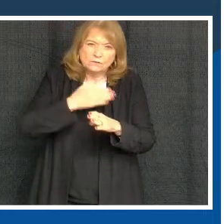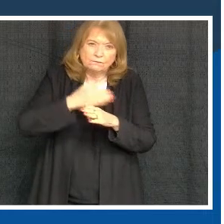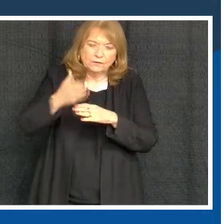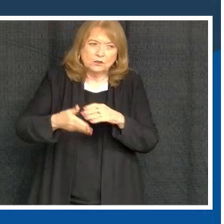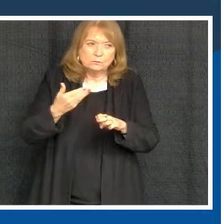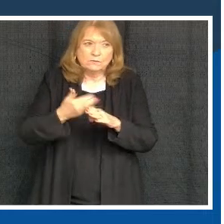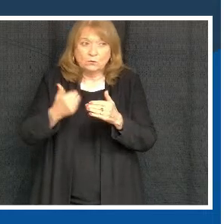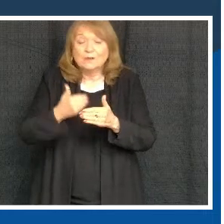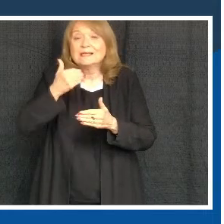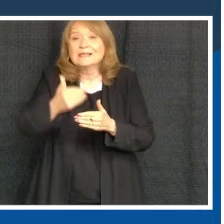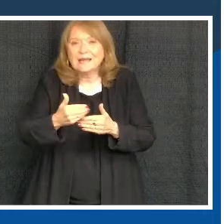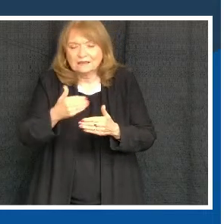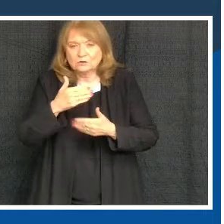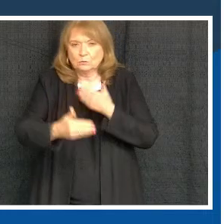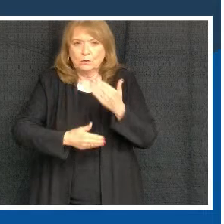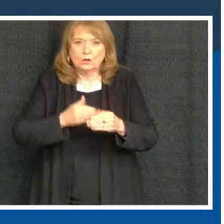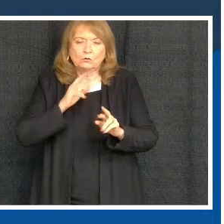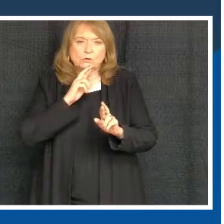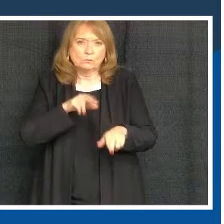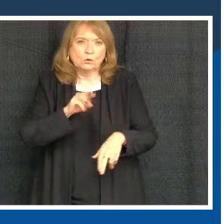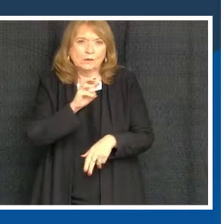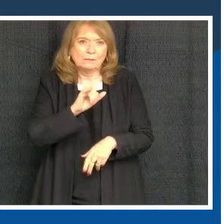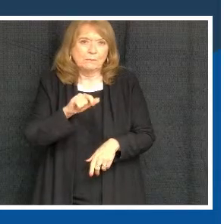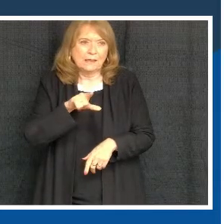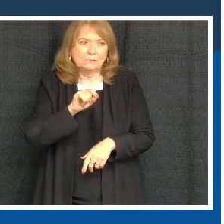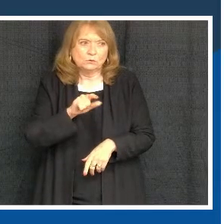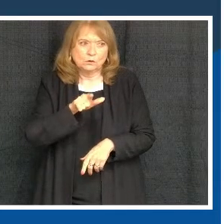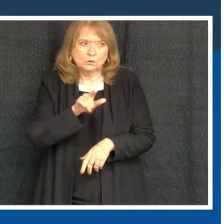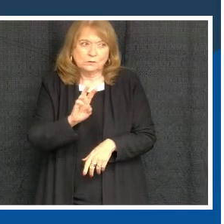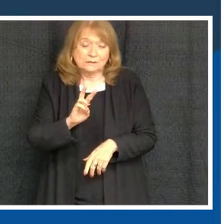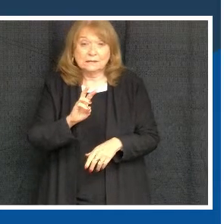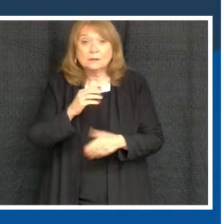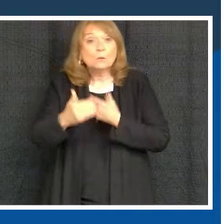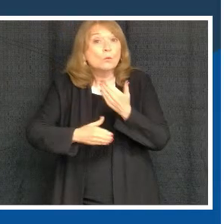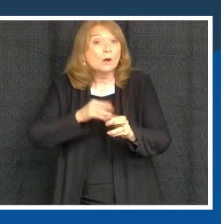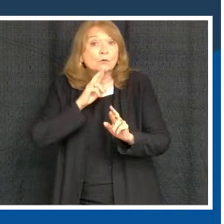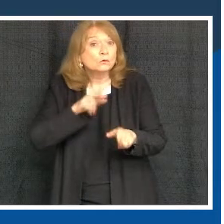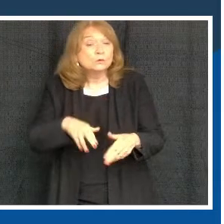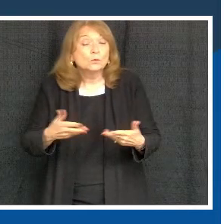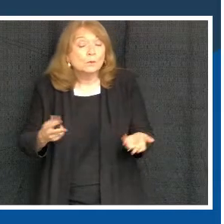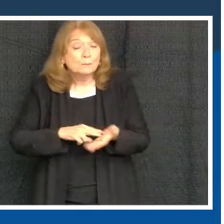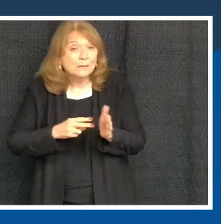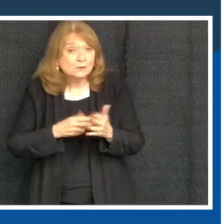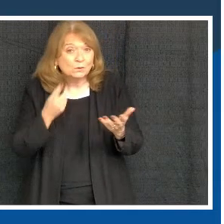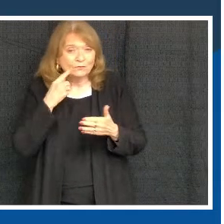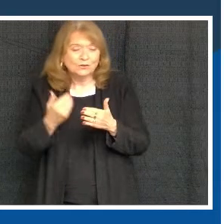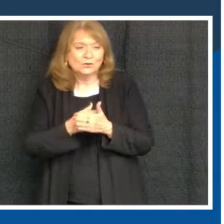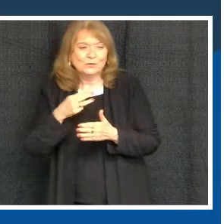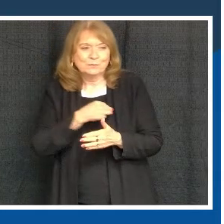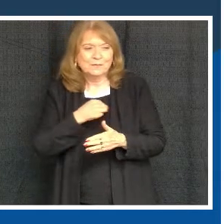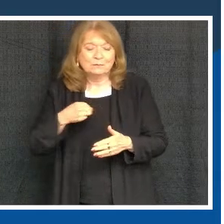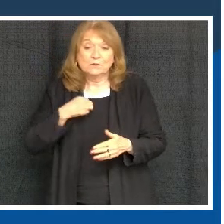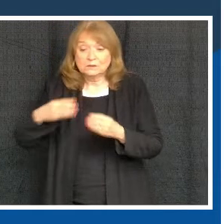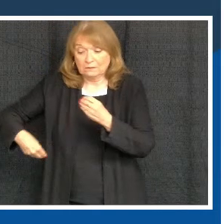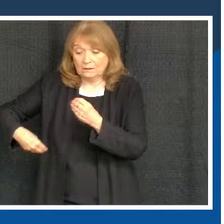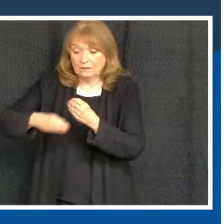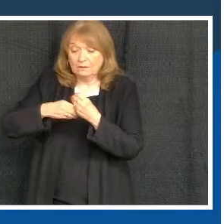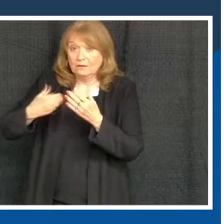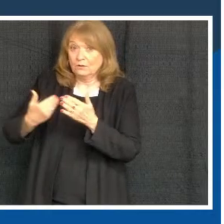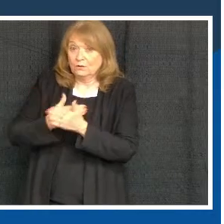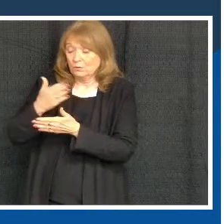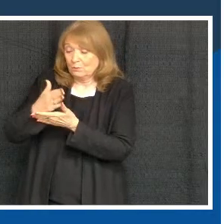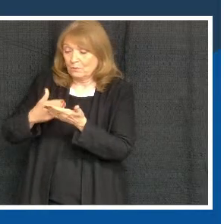progress report in May of 2026. What a progress report is for the new council members is when you annex territory, the city and the applicant